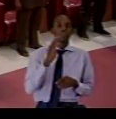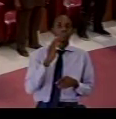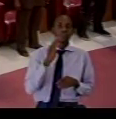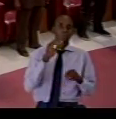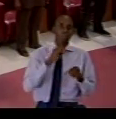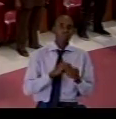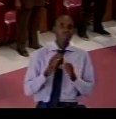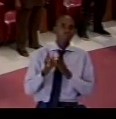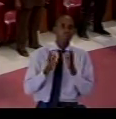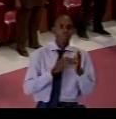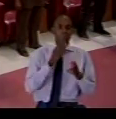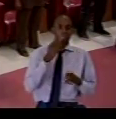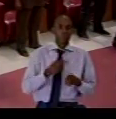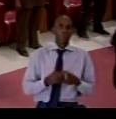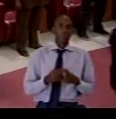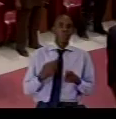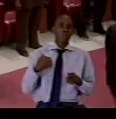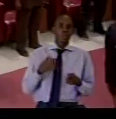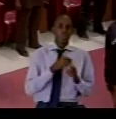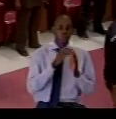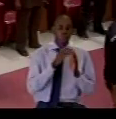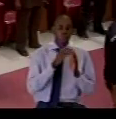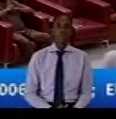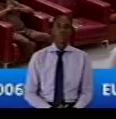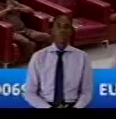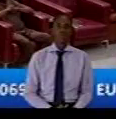In Jesus' name we pray.